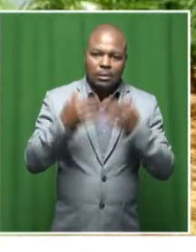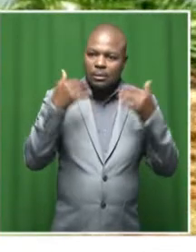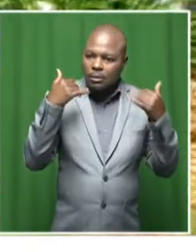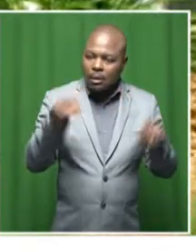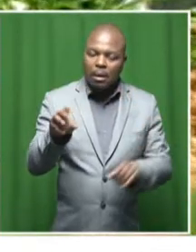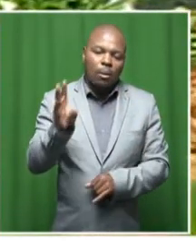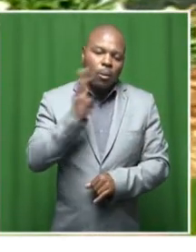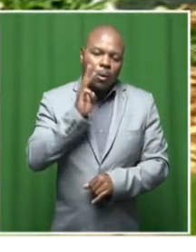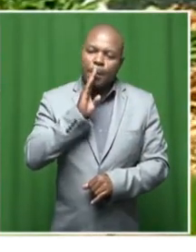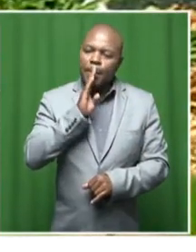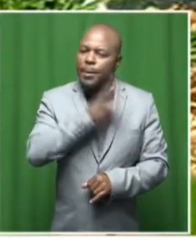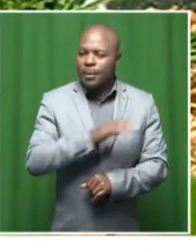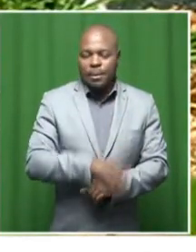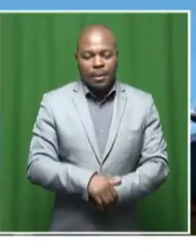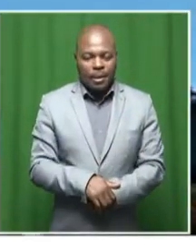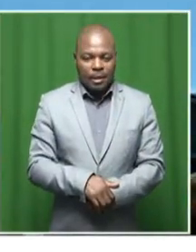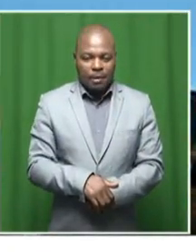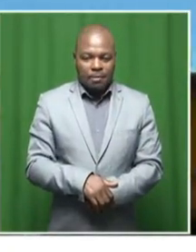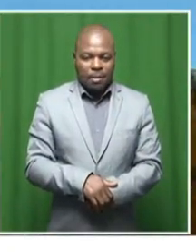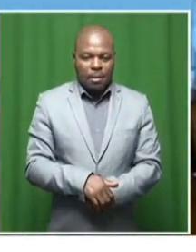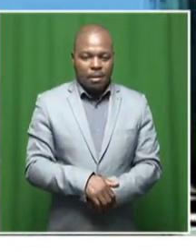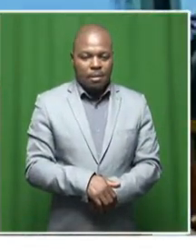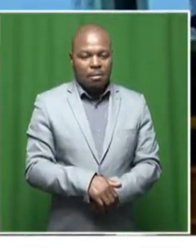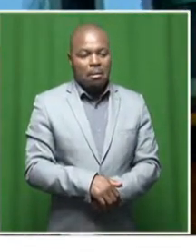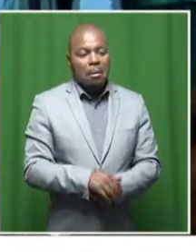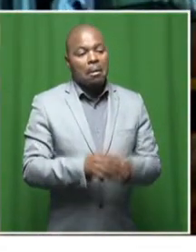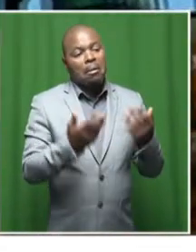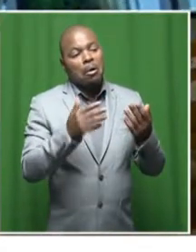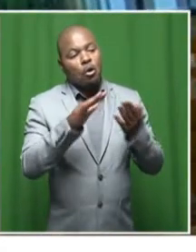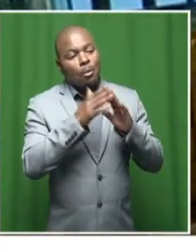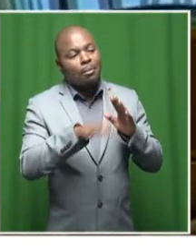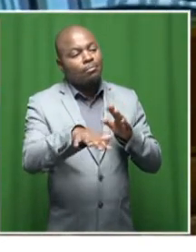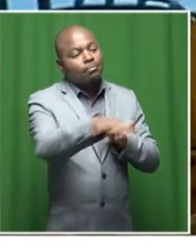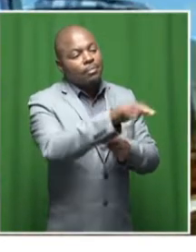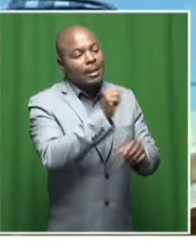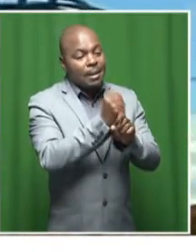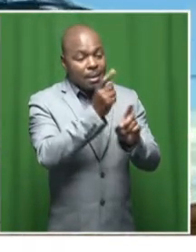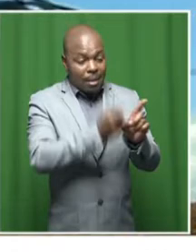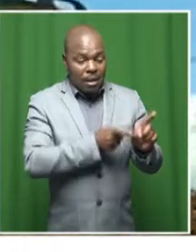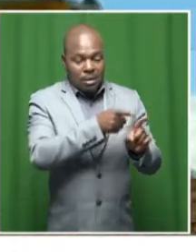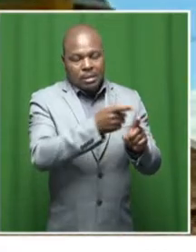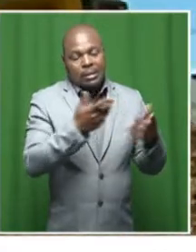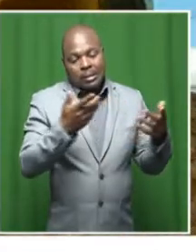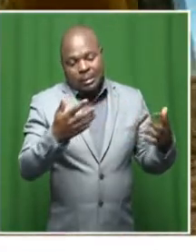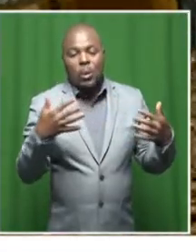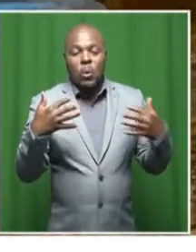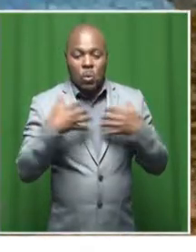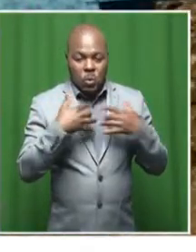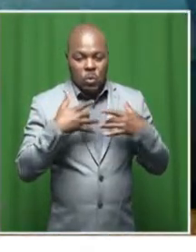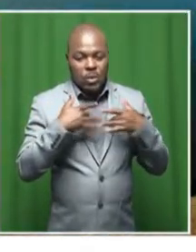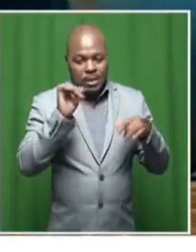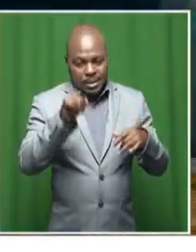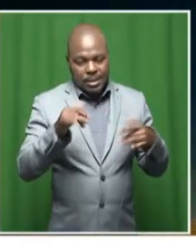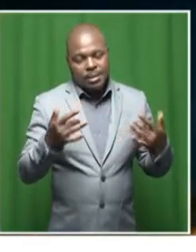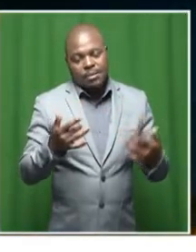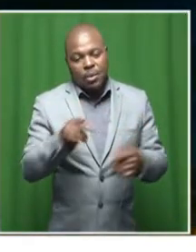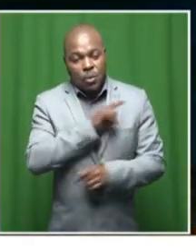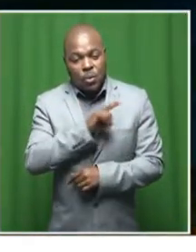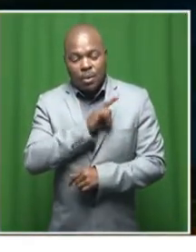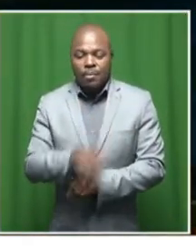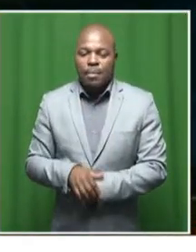unquenched thirst. The issue of villages around Giyani is still a concern because we don't